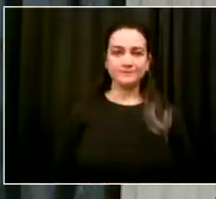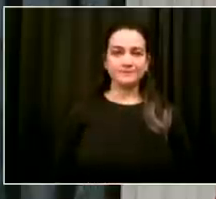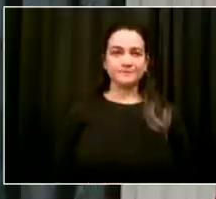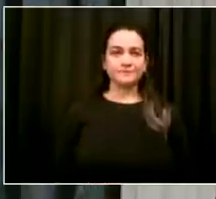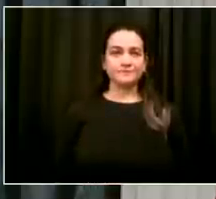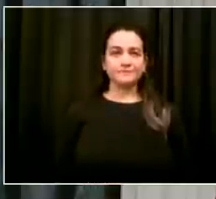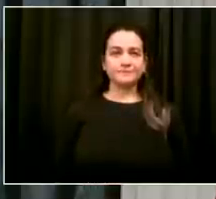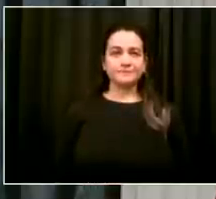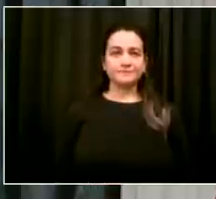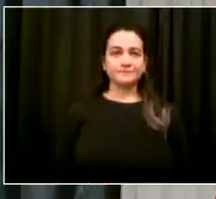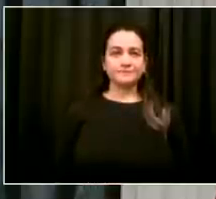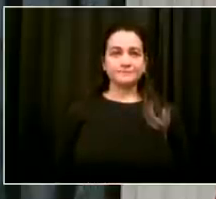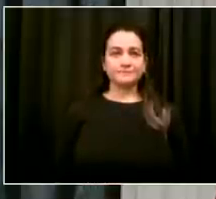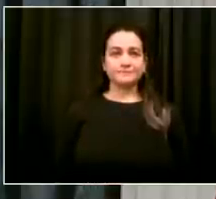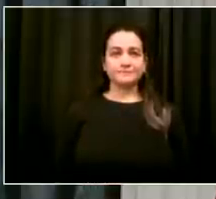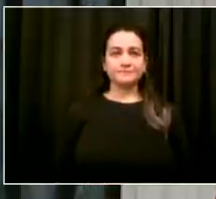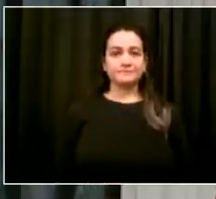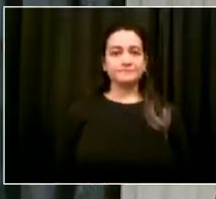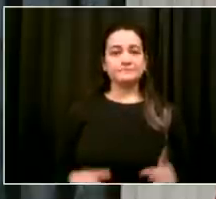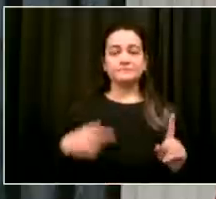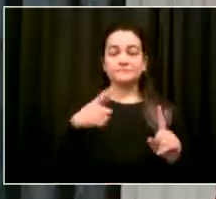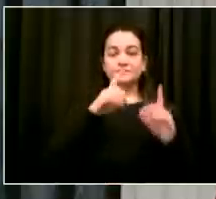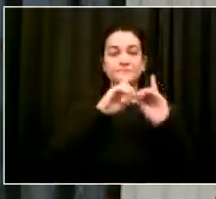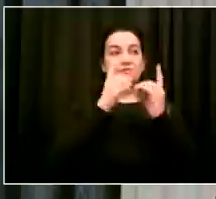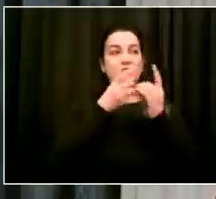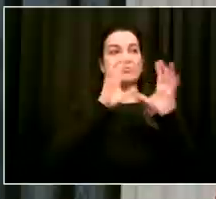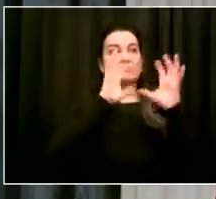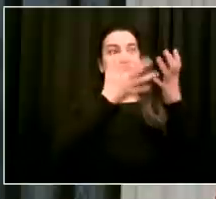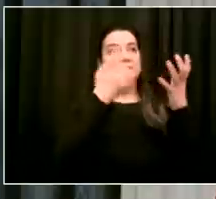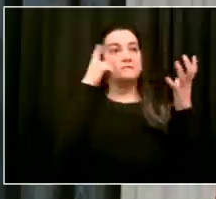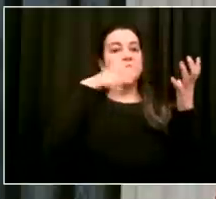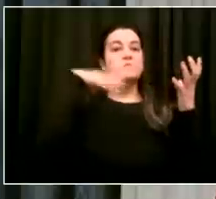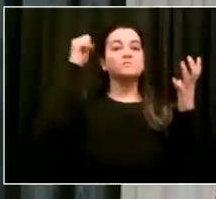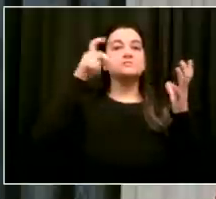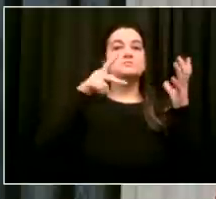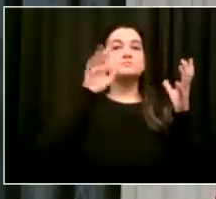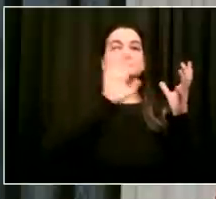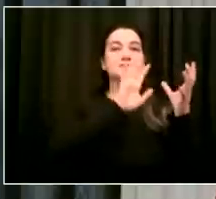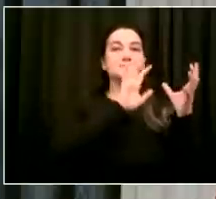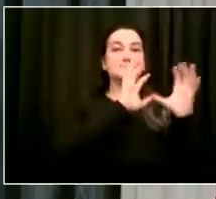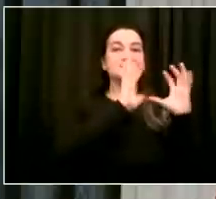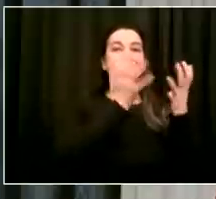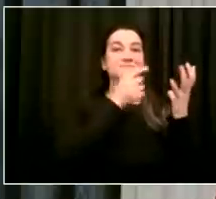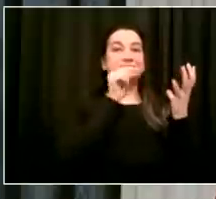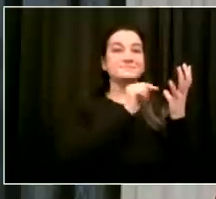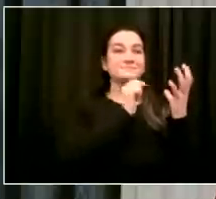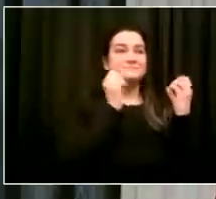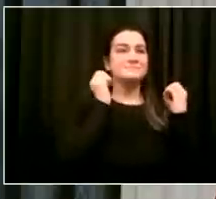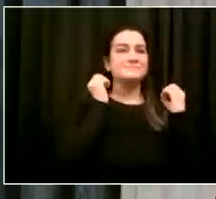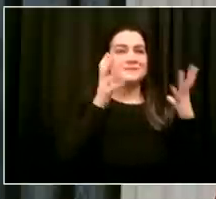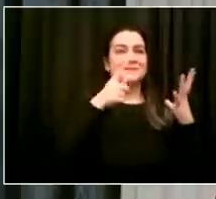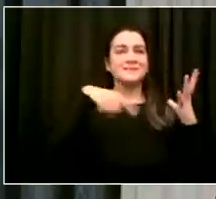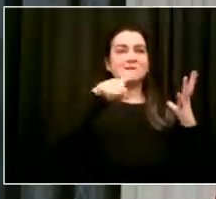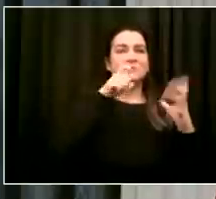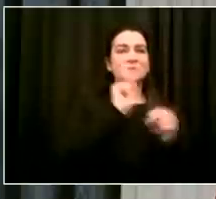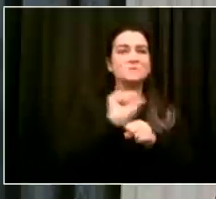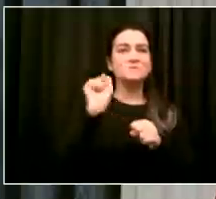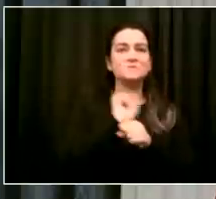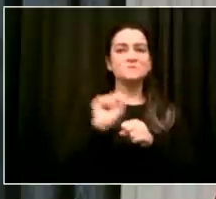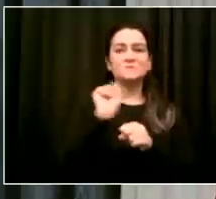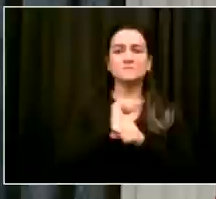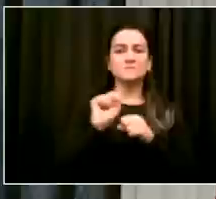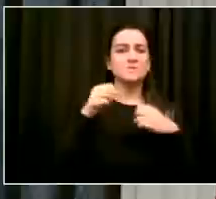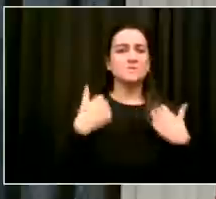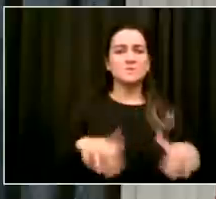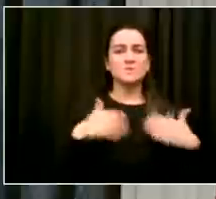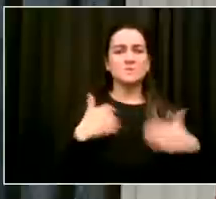And so we're employing that vast network of organizations, over 300 of them. But as the mayor mentioned earlier,